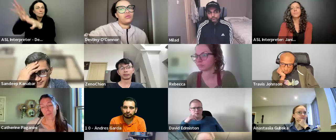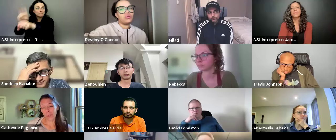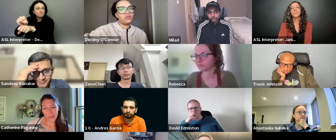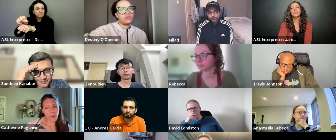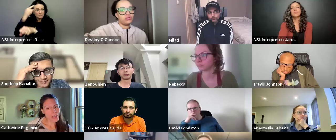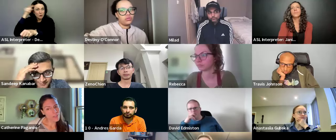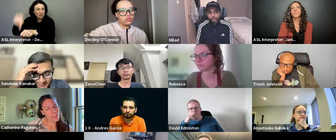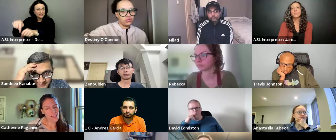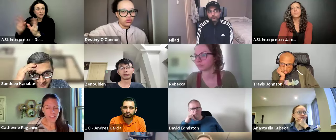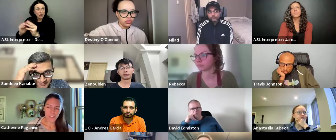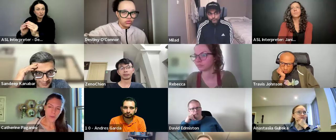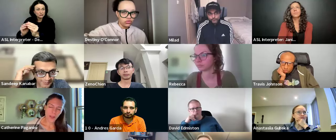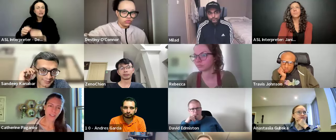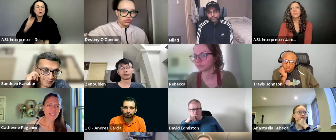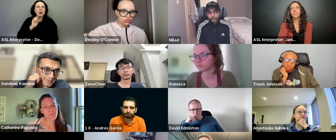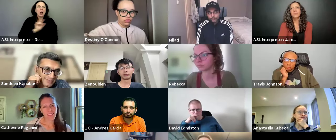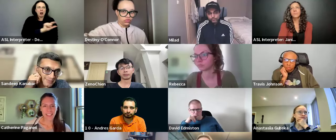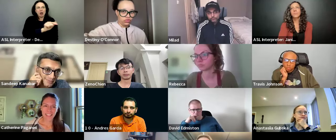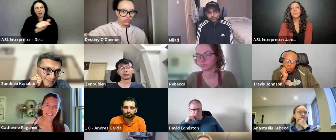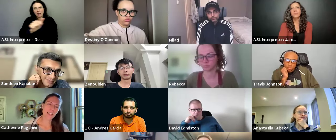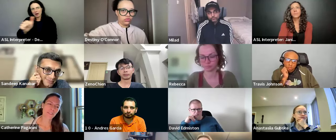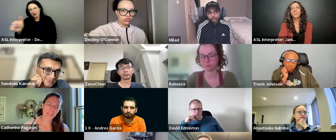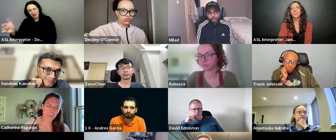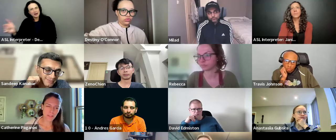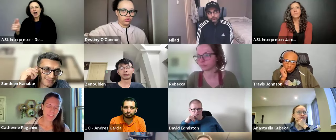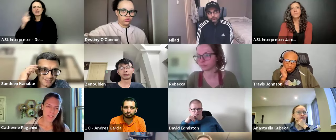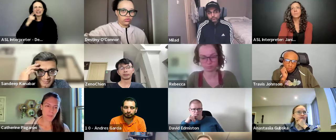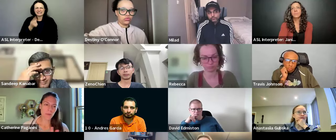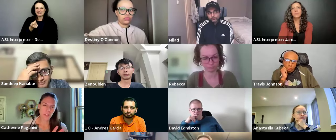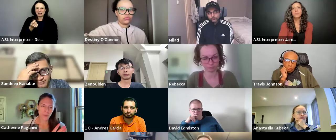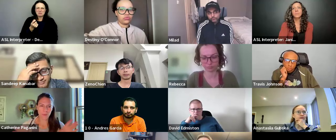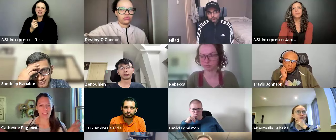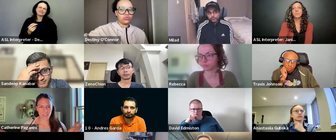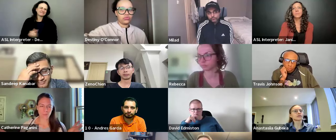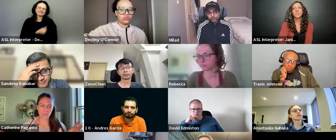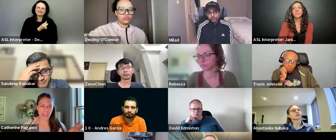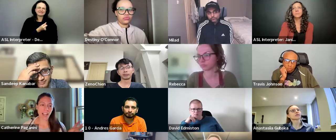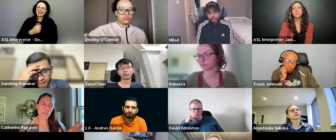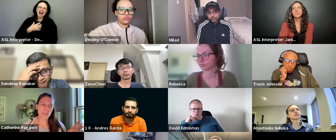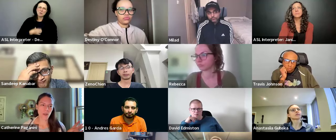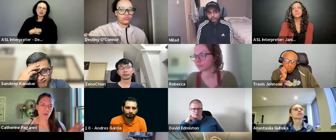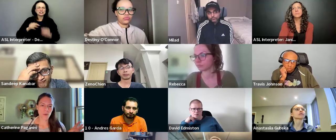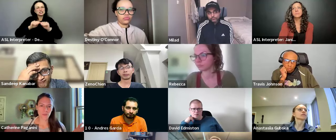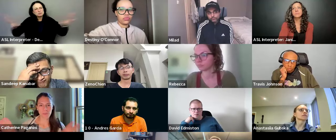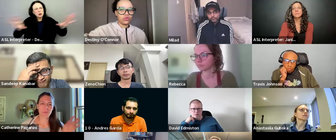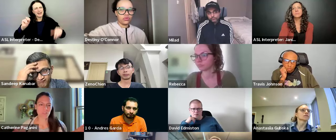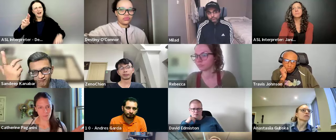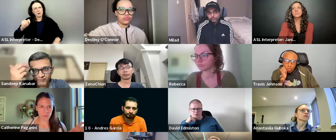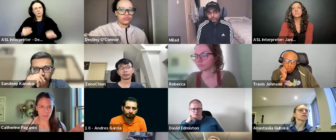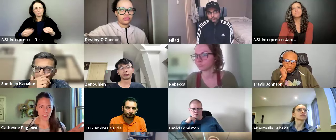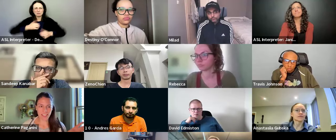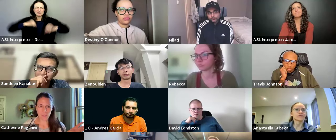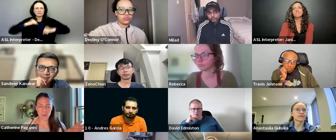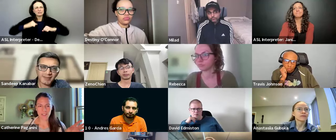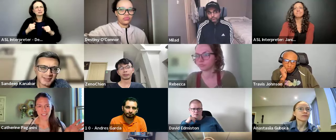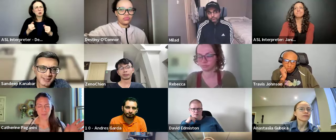and it will be one after the other. So I think it's kind of a little bit of a shame. I wish it would be spread out so different